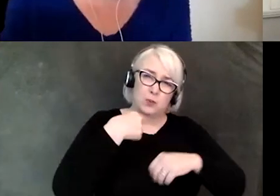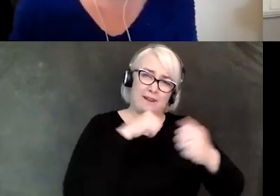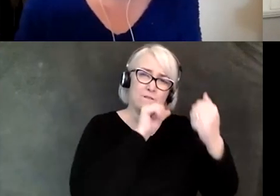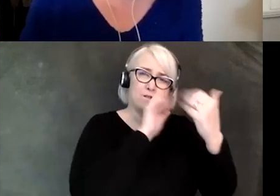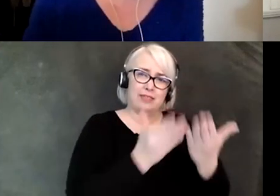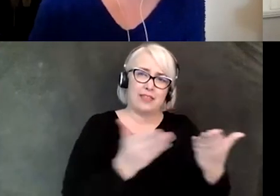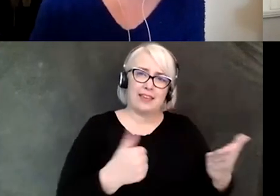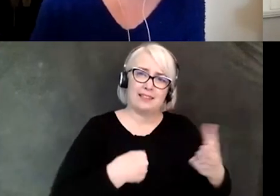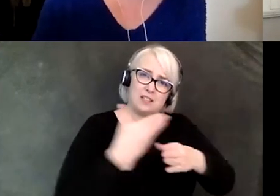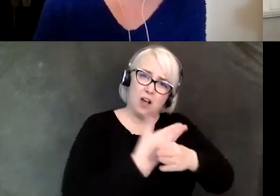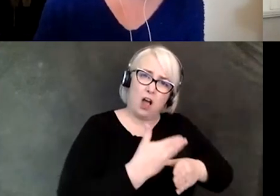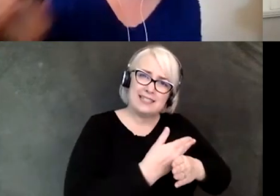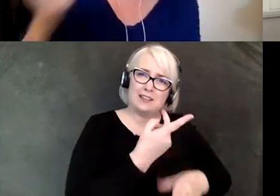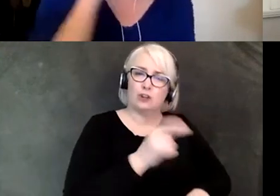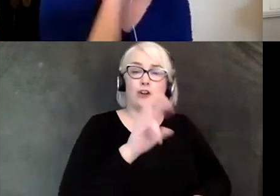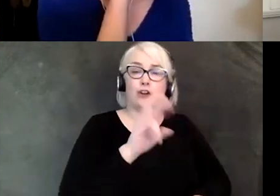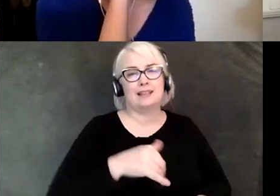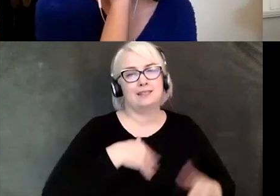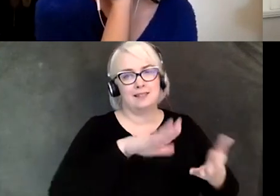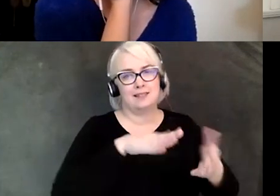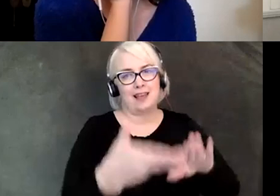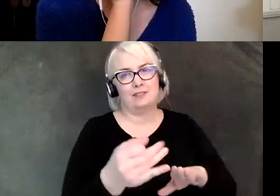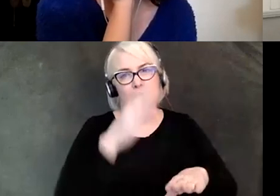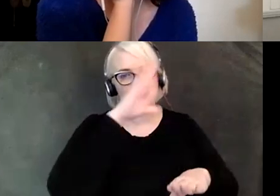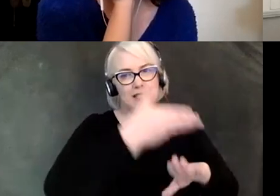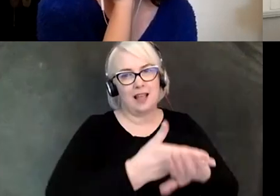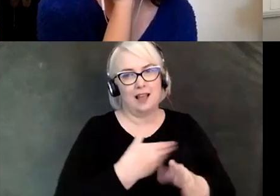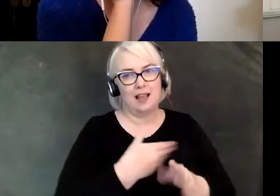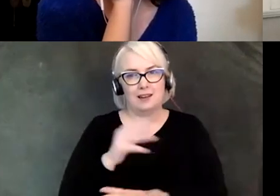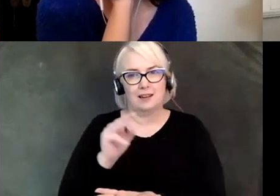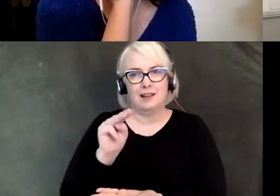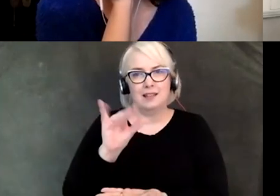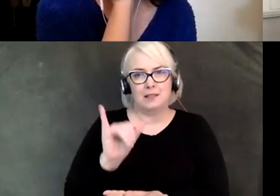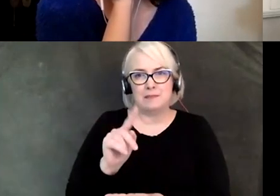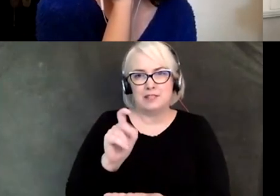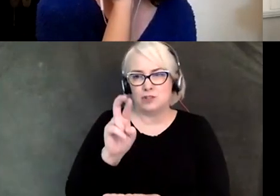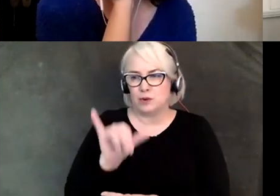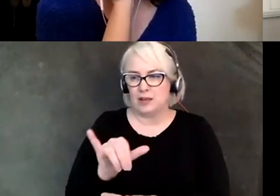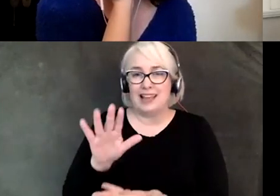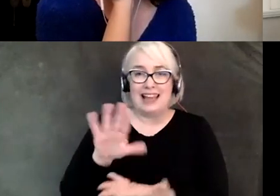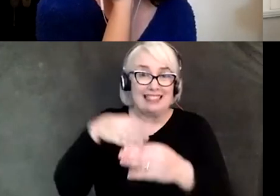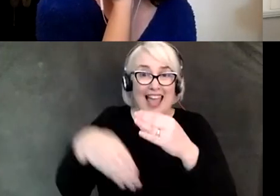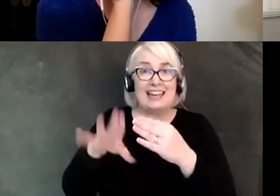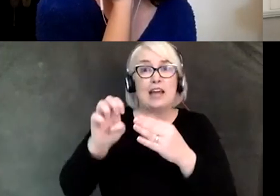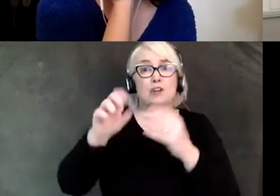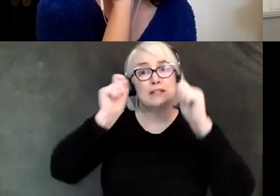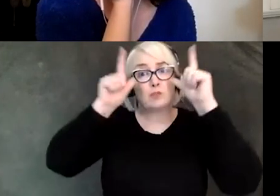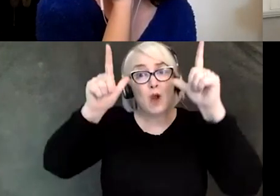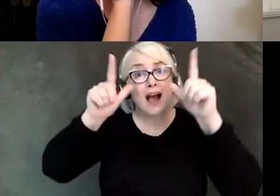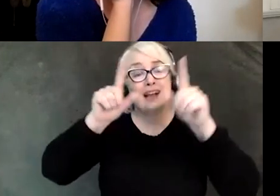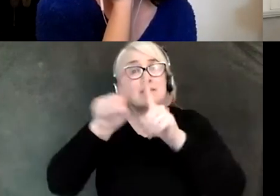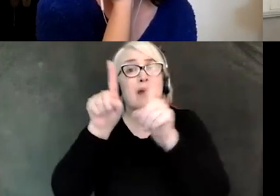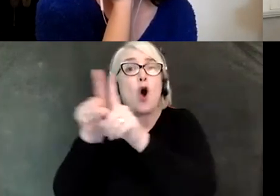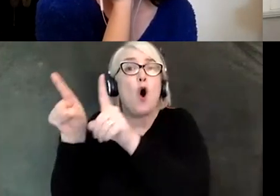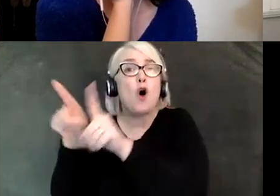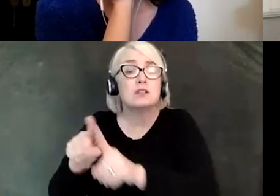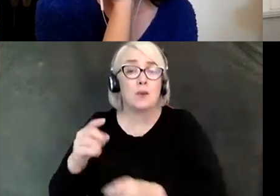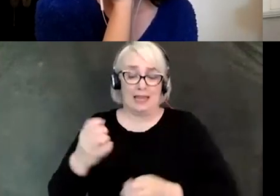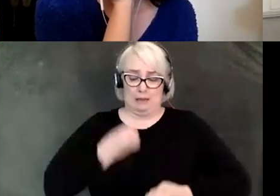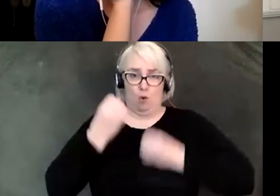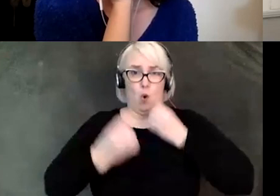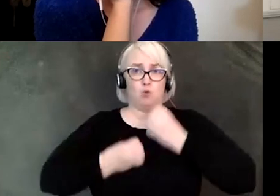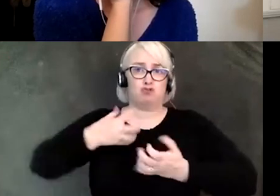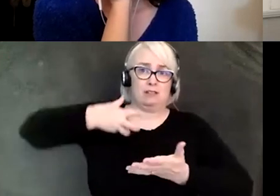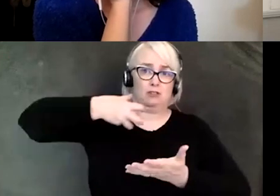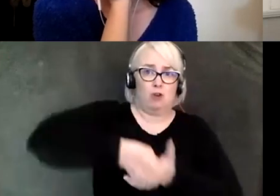to the end of the mystery, it could, it had to be surprising, but it also had to be like crushing emotionally because if it was just